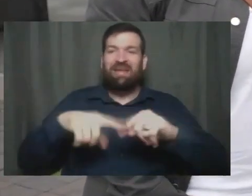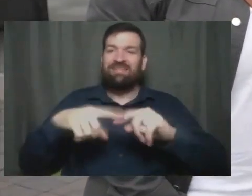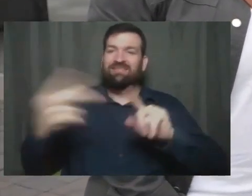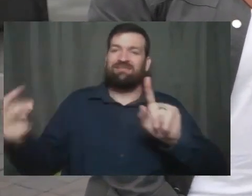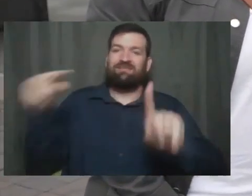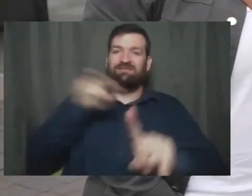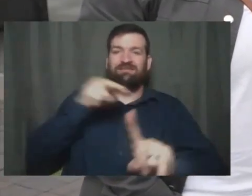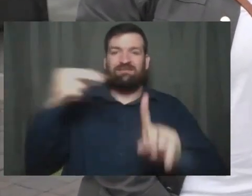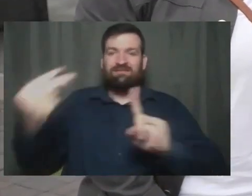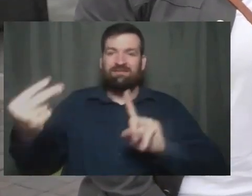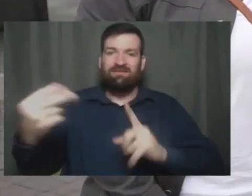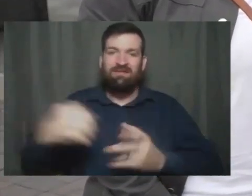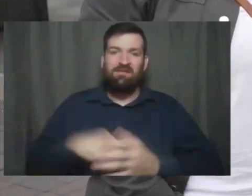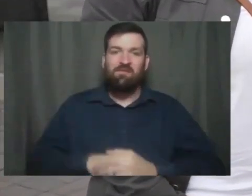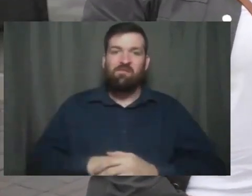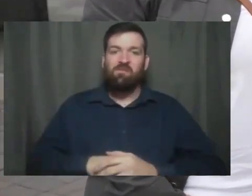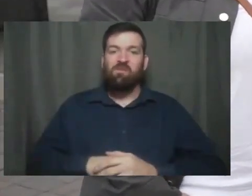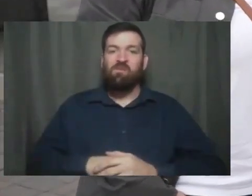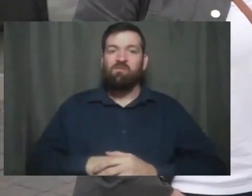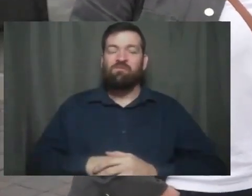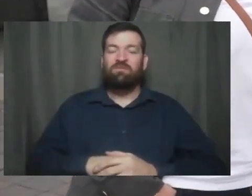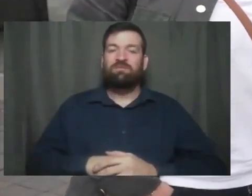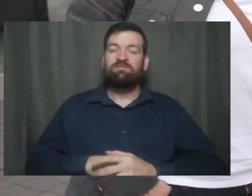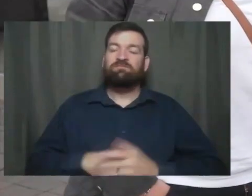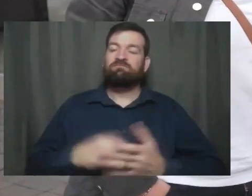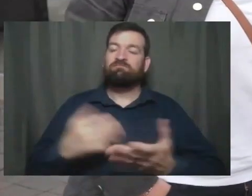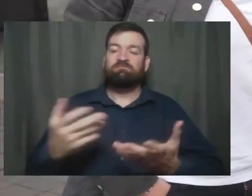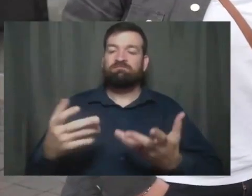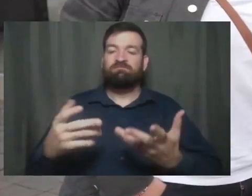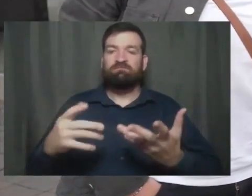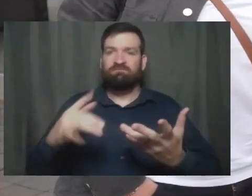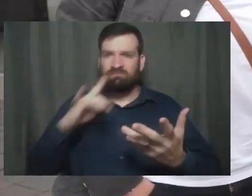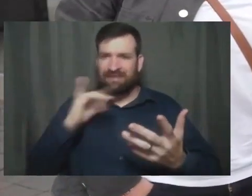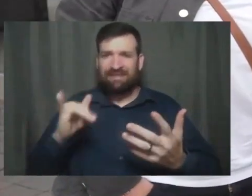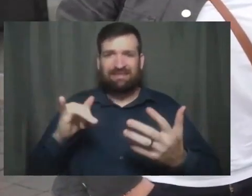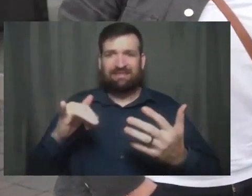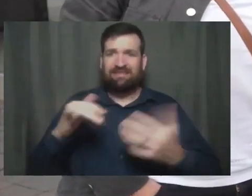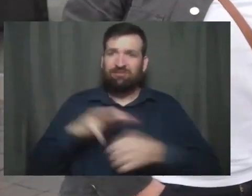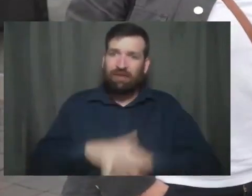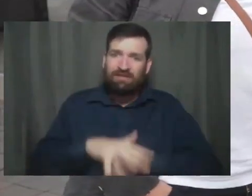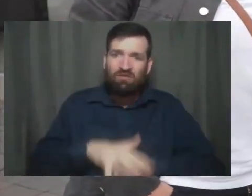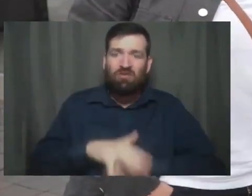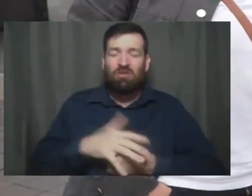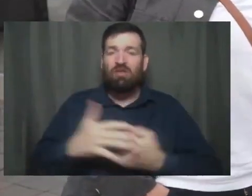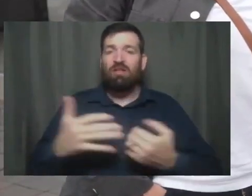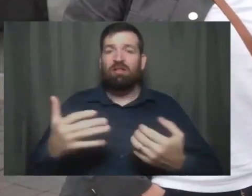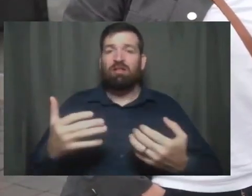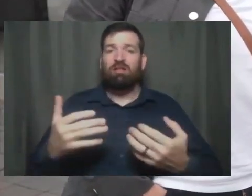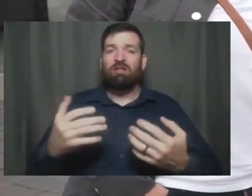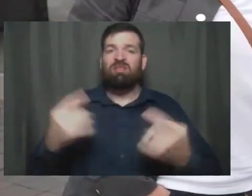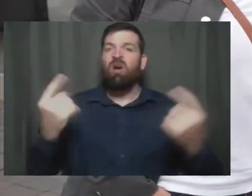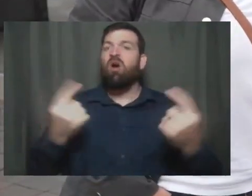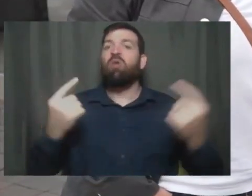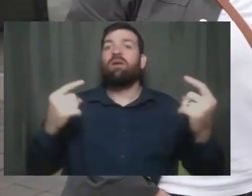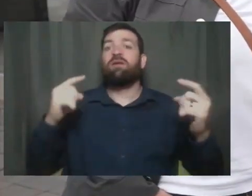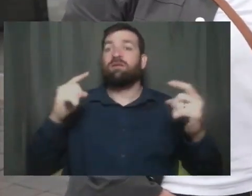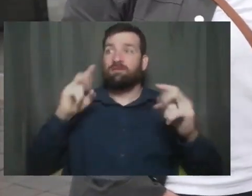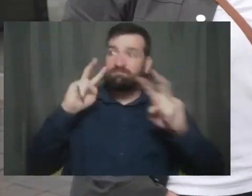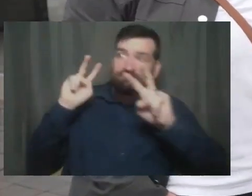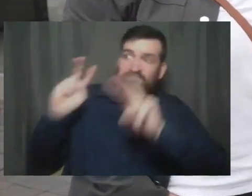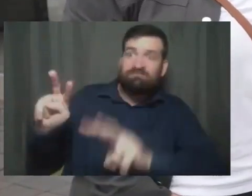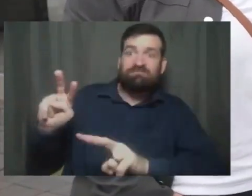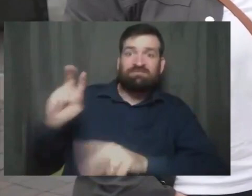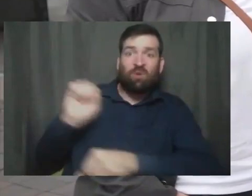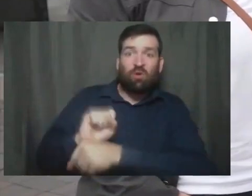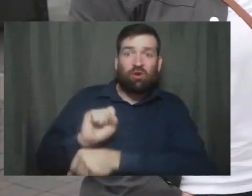it really stressful and you are always not looking forward to going to work, I think, or